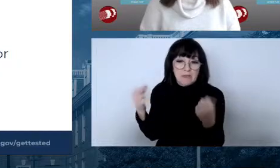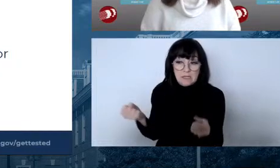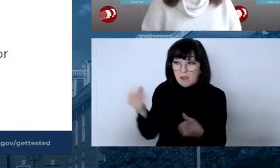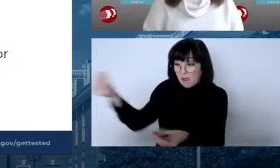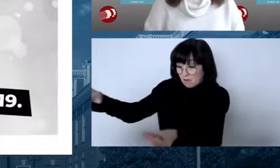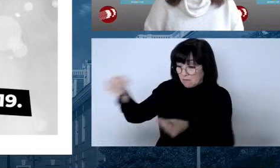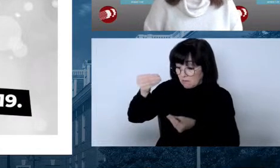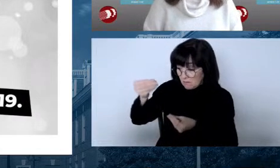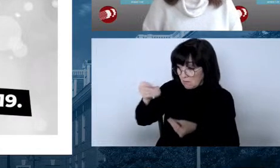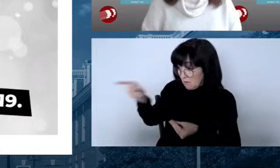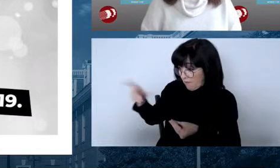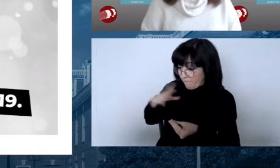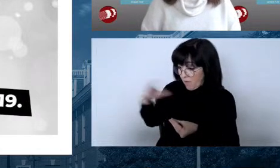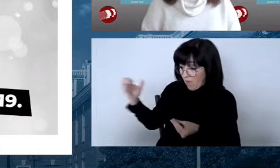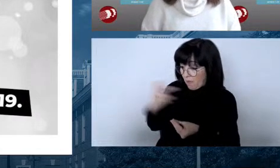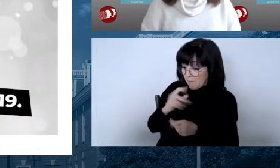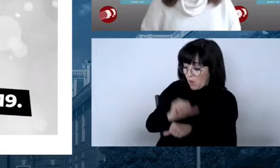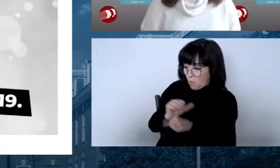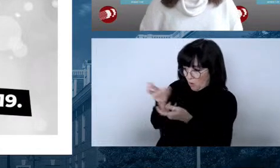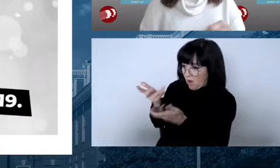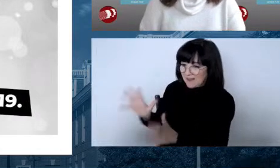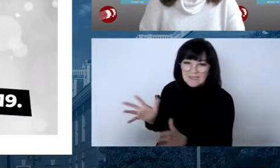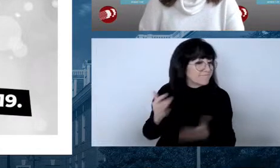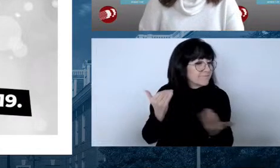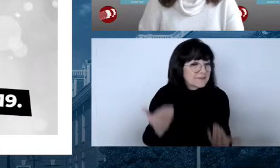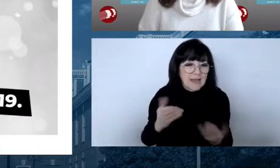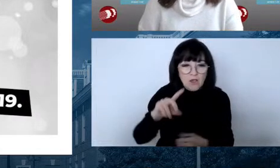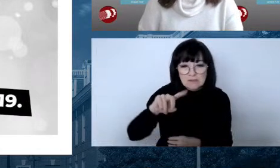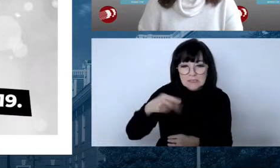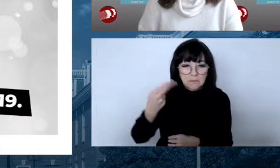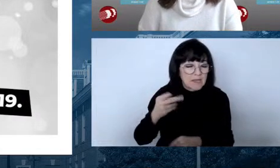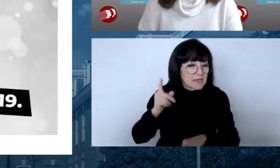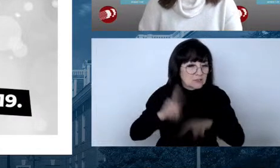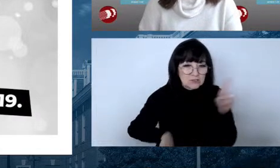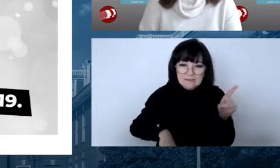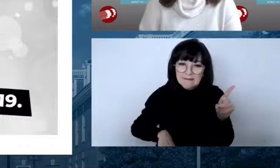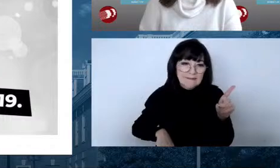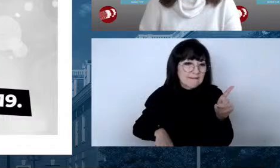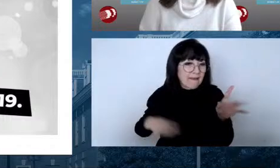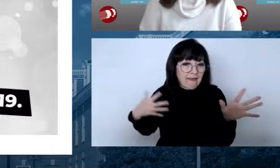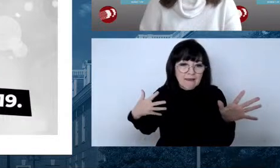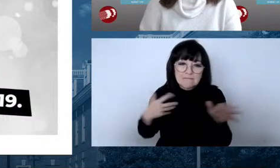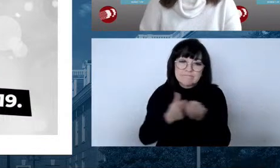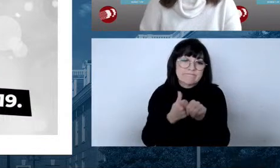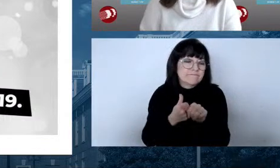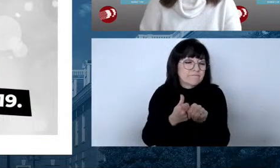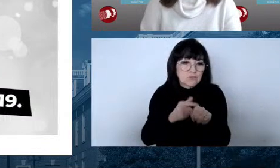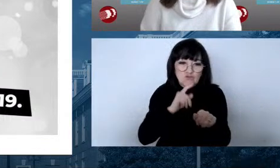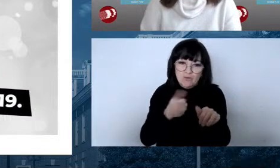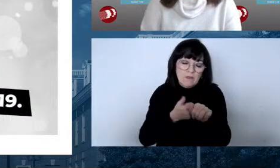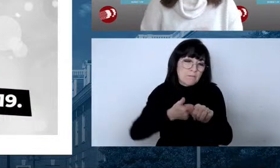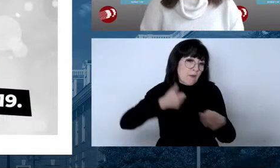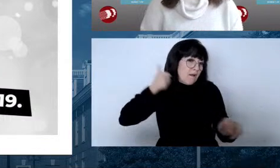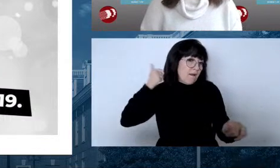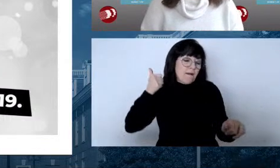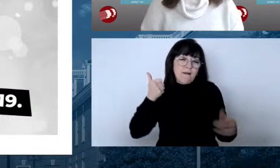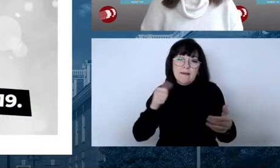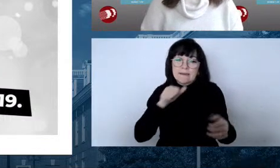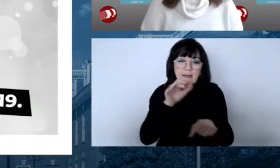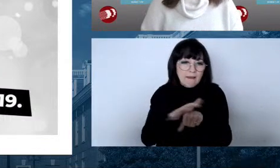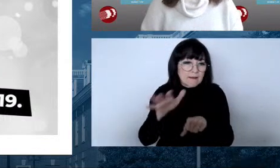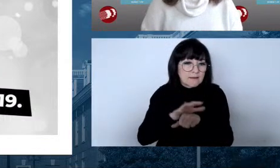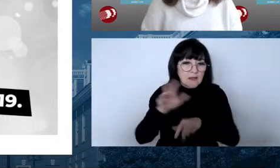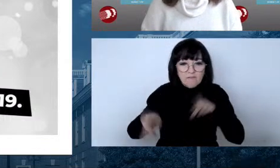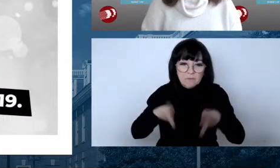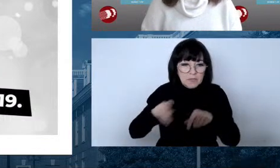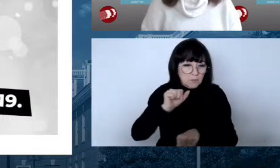future. Next slide. And so this is the, I'm going to echo the governor. And I think if people do not take